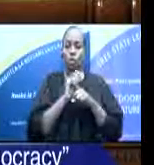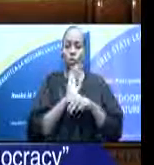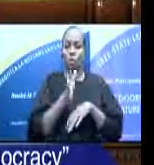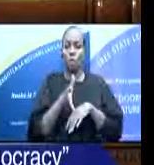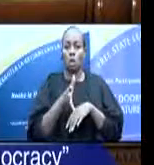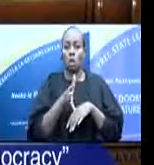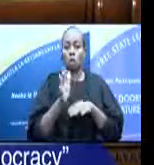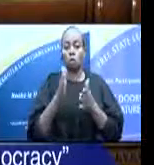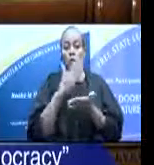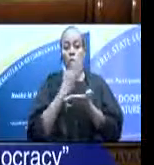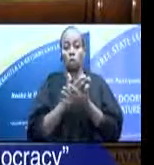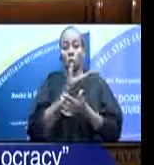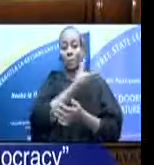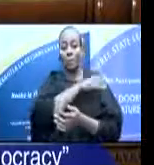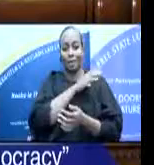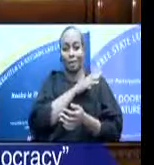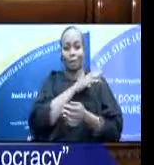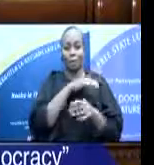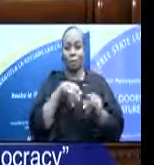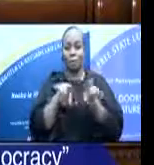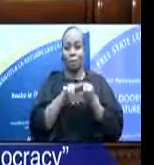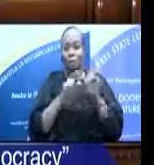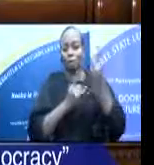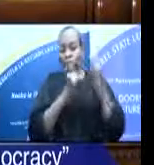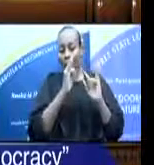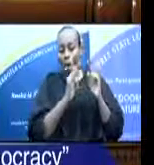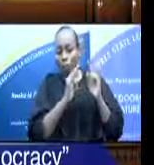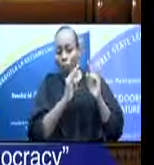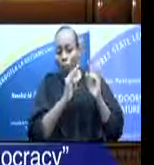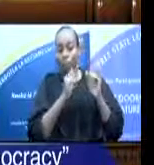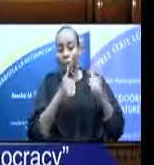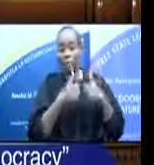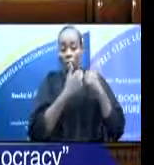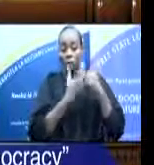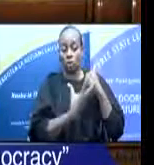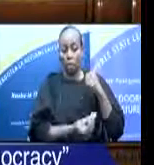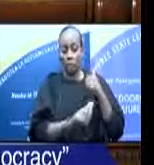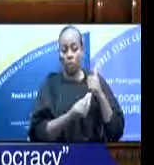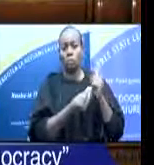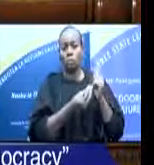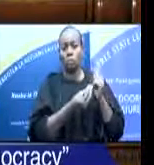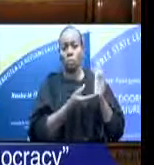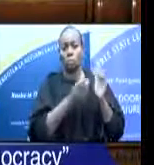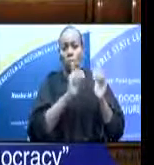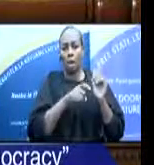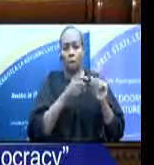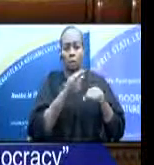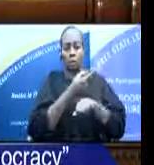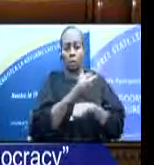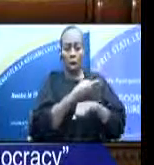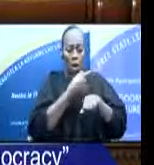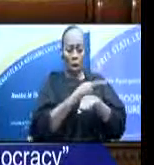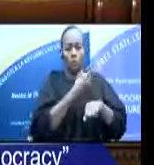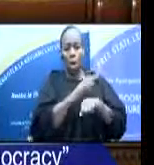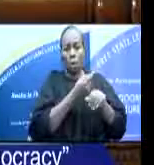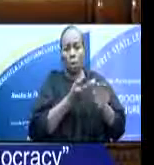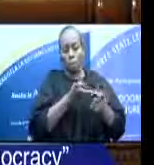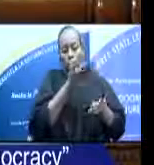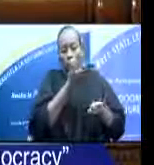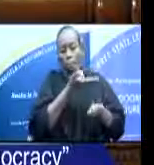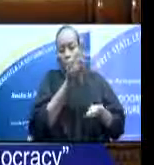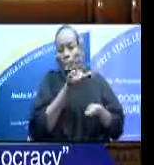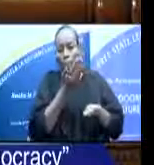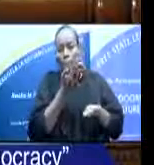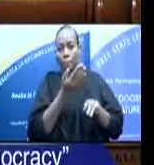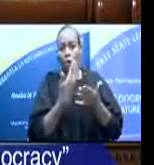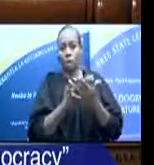hore ditleliniki ditoropong tse leng hore hona le phephetso le eketse nako ya teng ya di hour hore